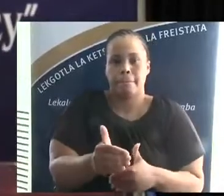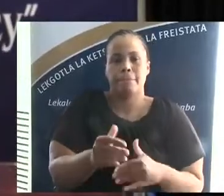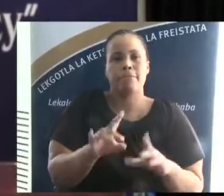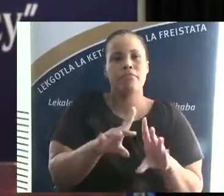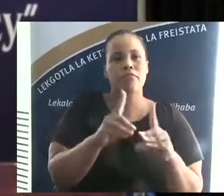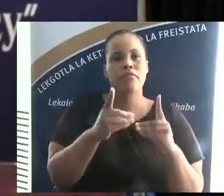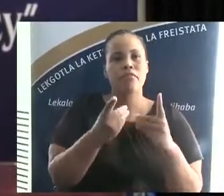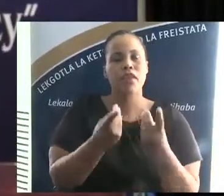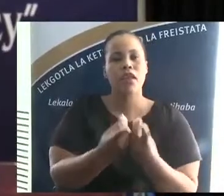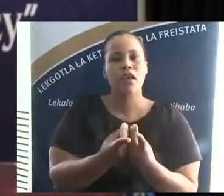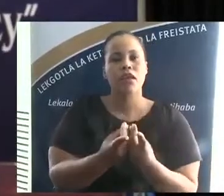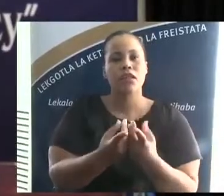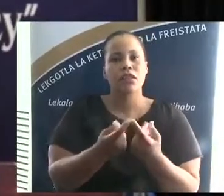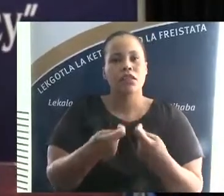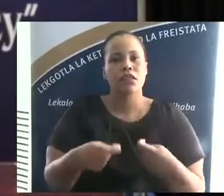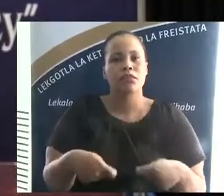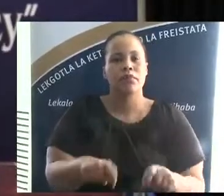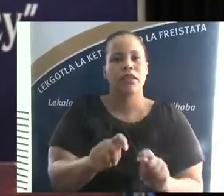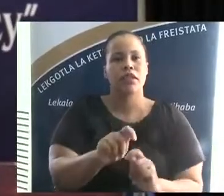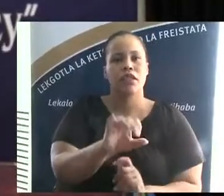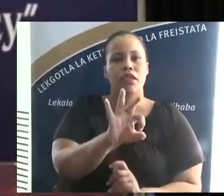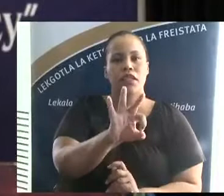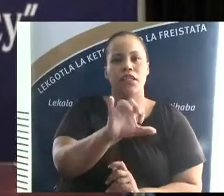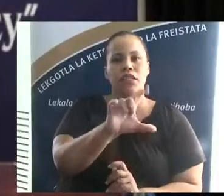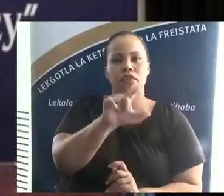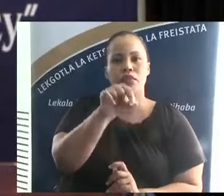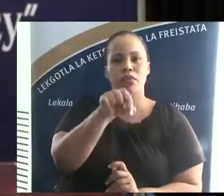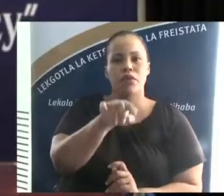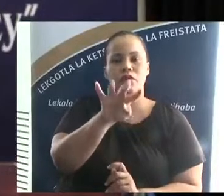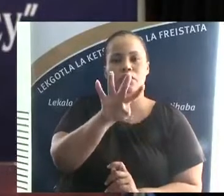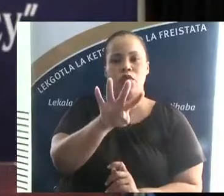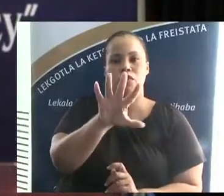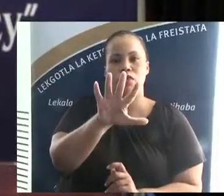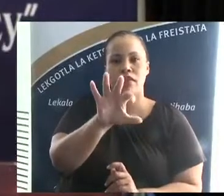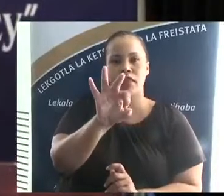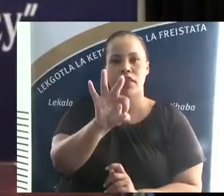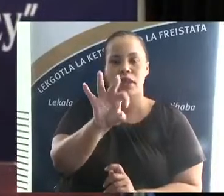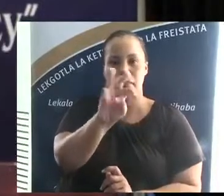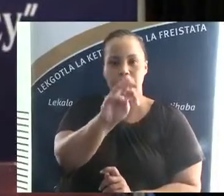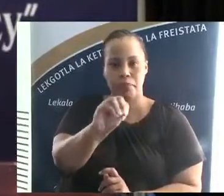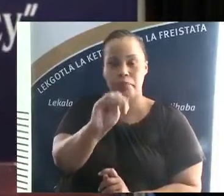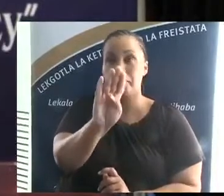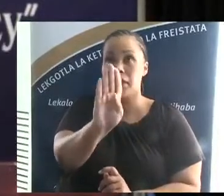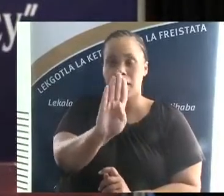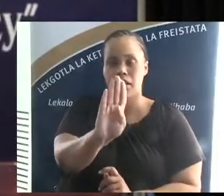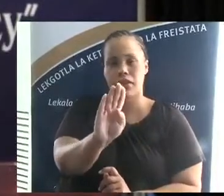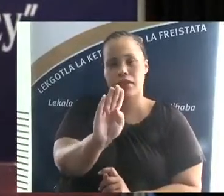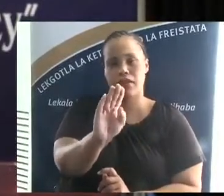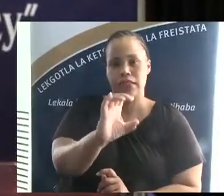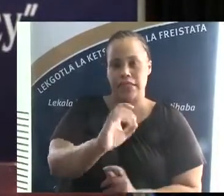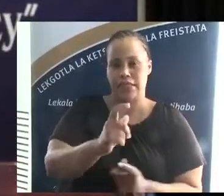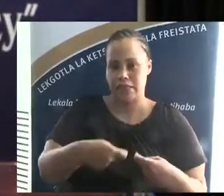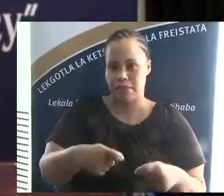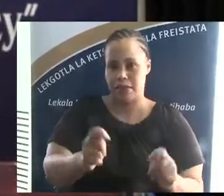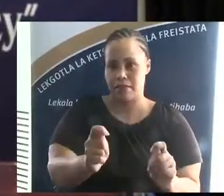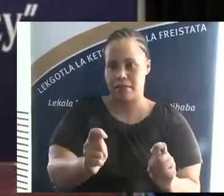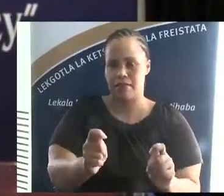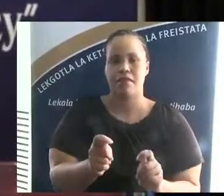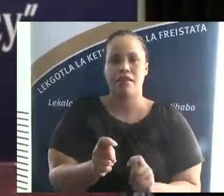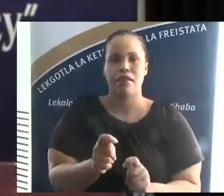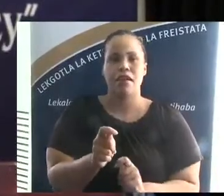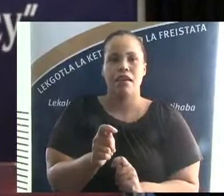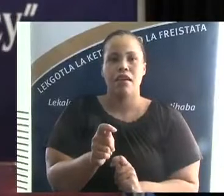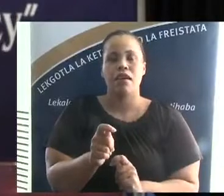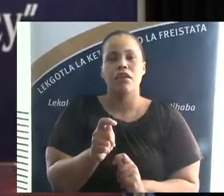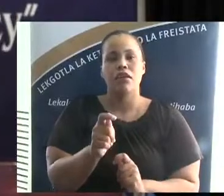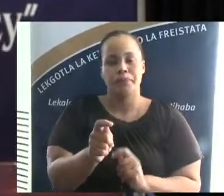department projects to spend more than $37.453 billion. The allocation is aggregated or